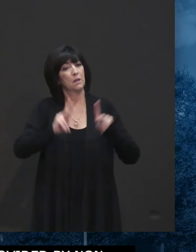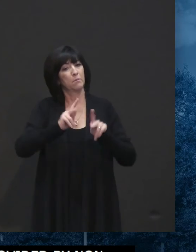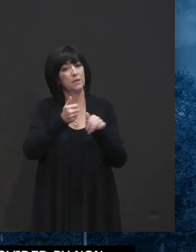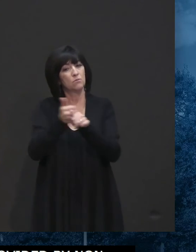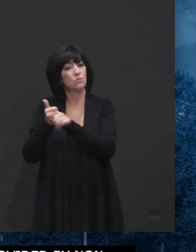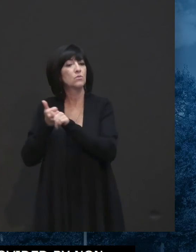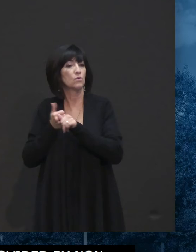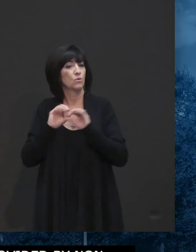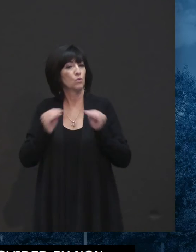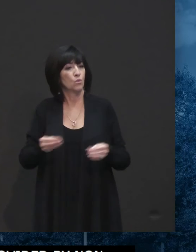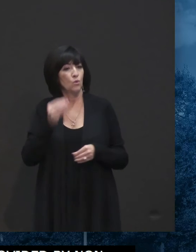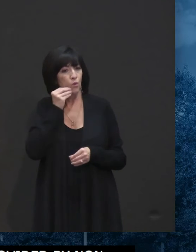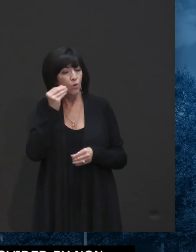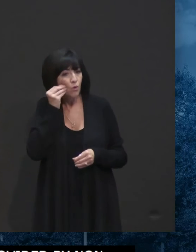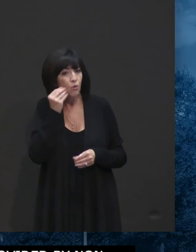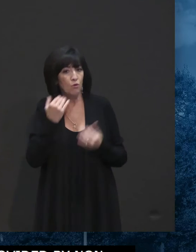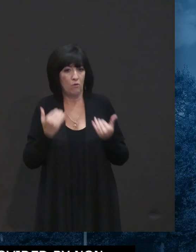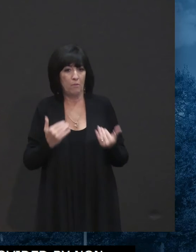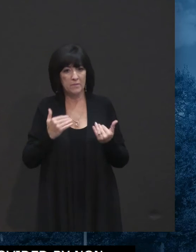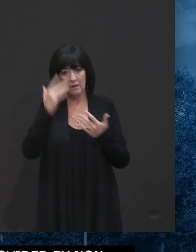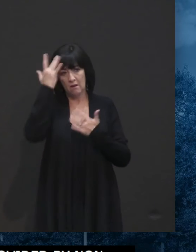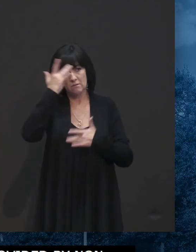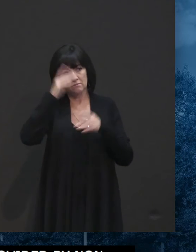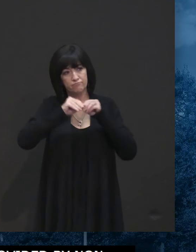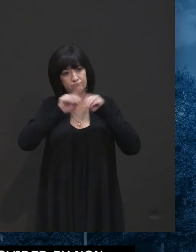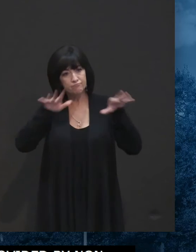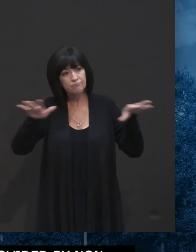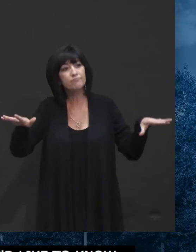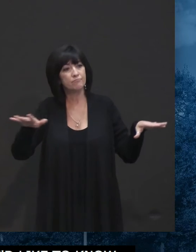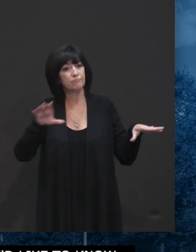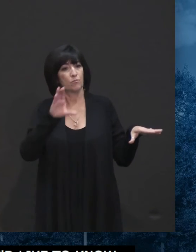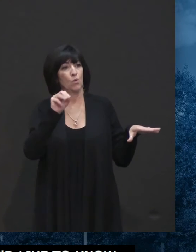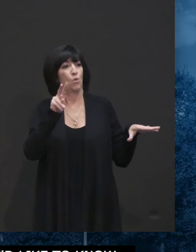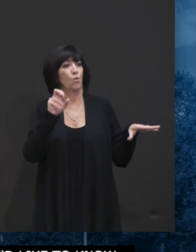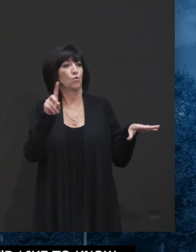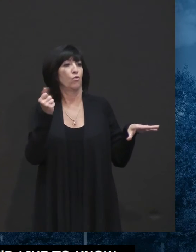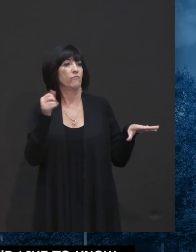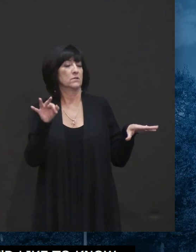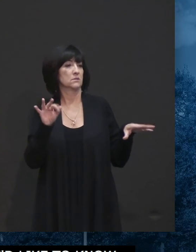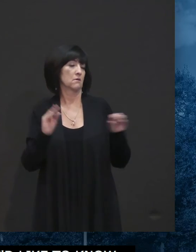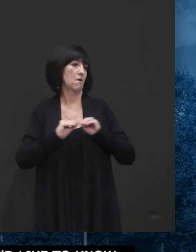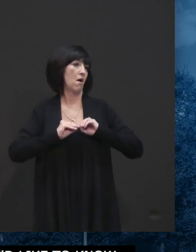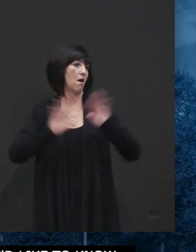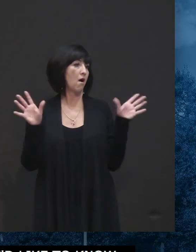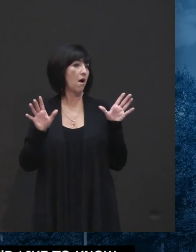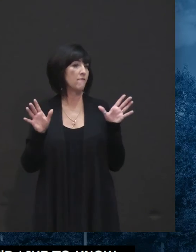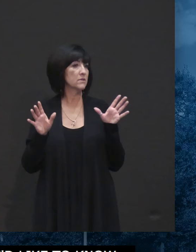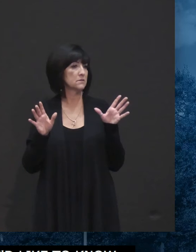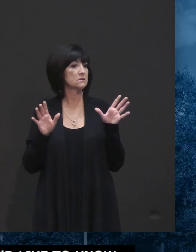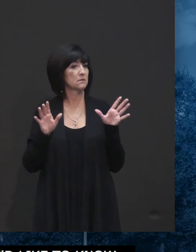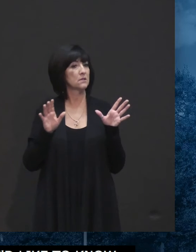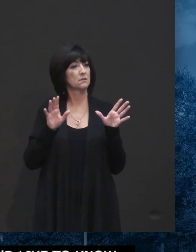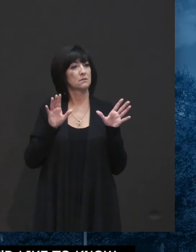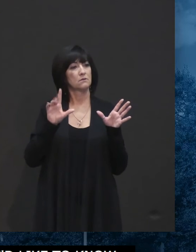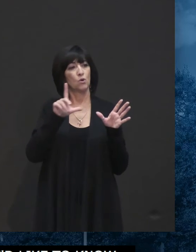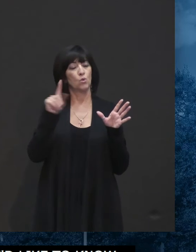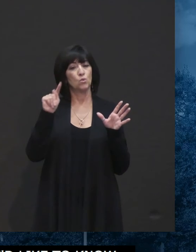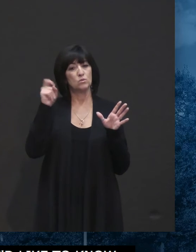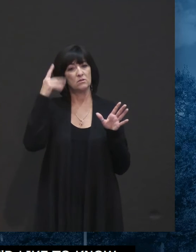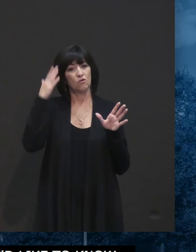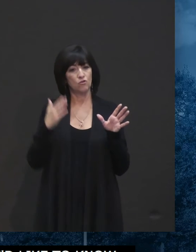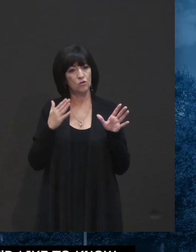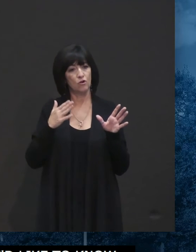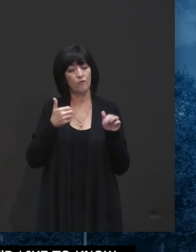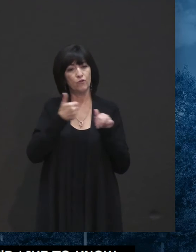COVID situation obviously is one that was responded to aggressively by Lieutenant Governor Hall Long and scores